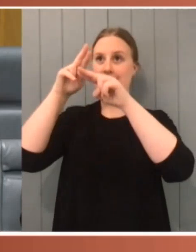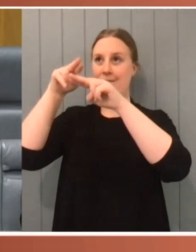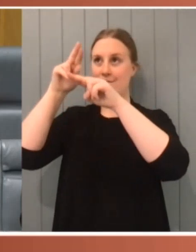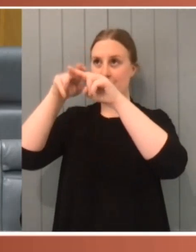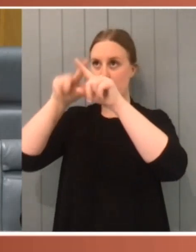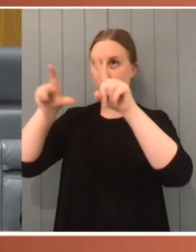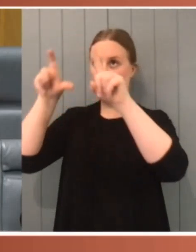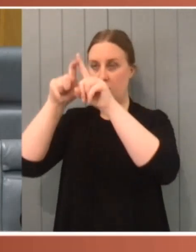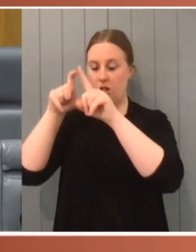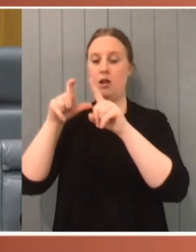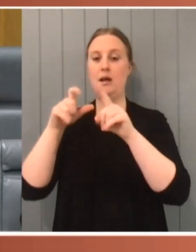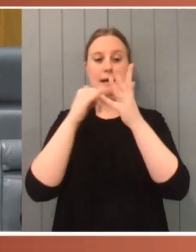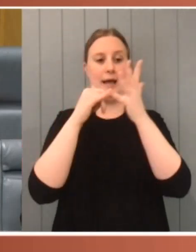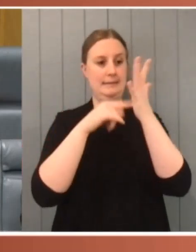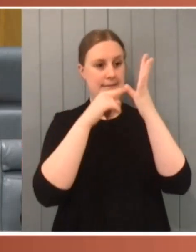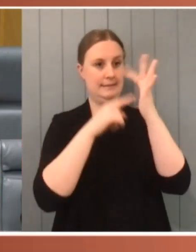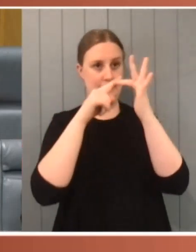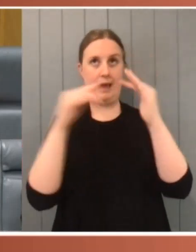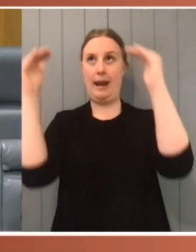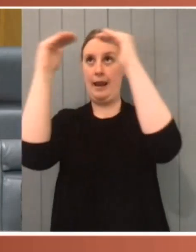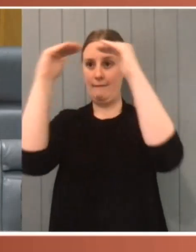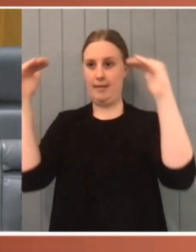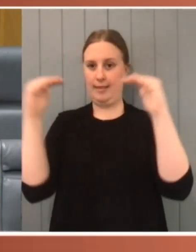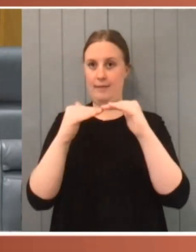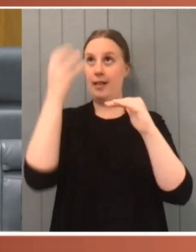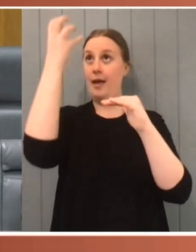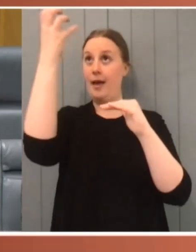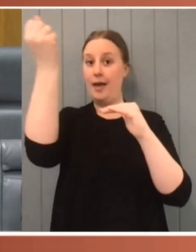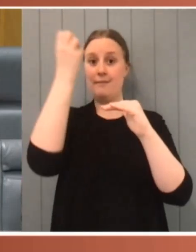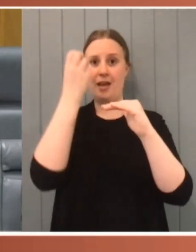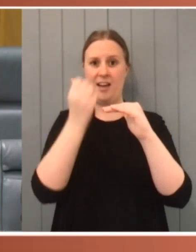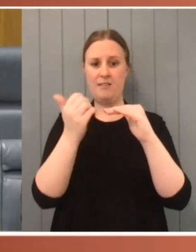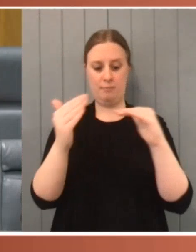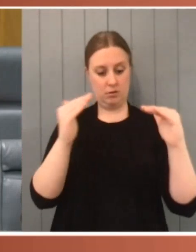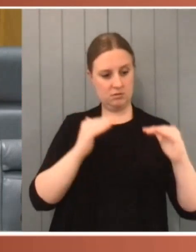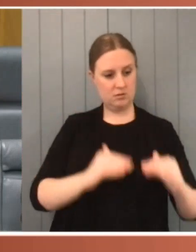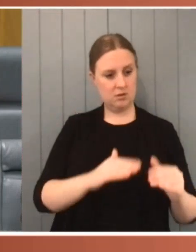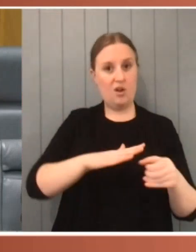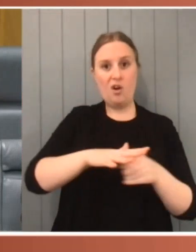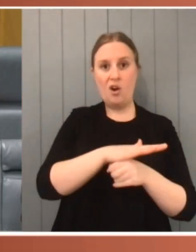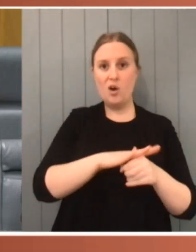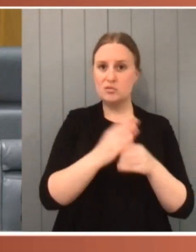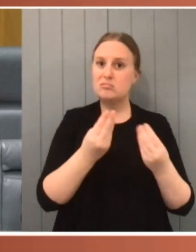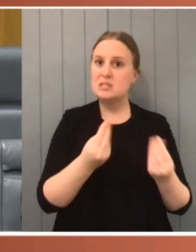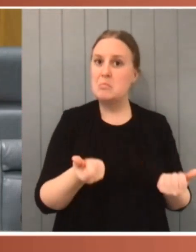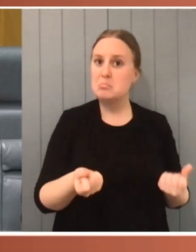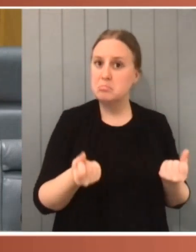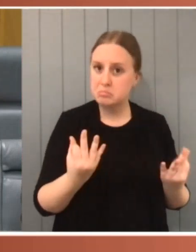remember, though we're marking the centenary of national compulsion, actually Queensland led the way